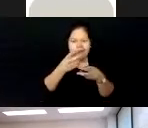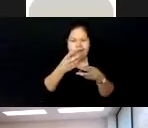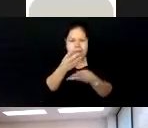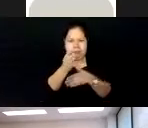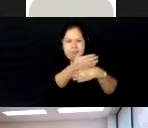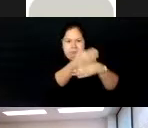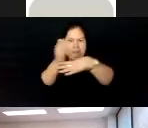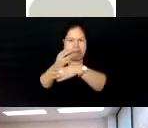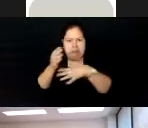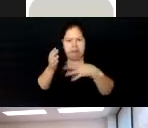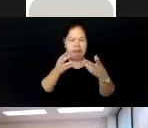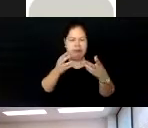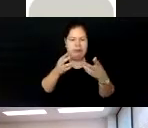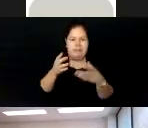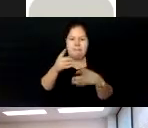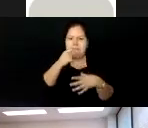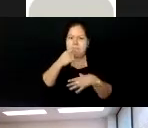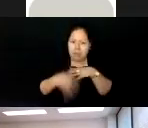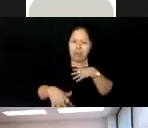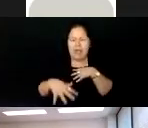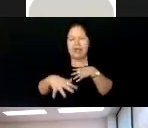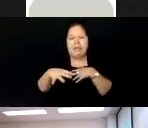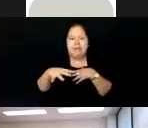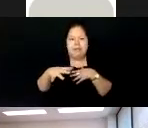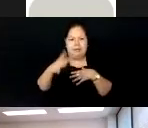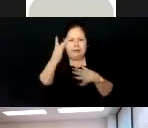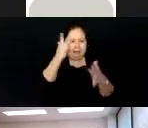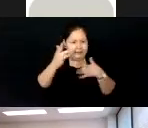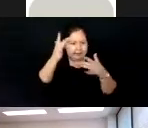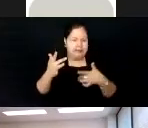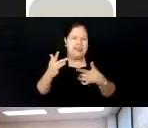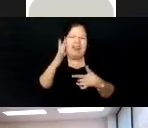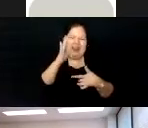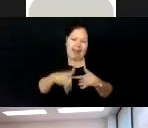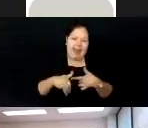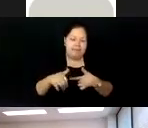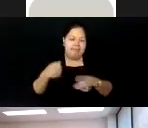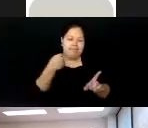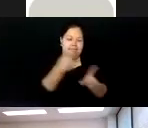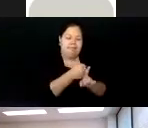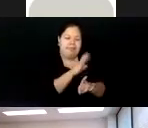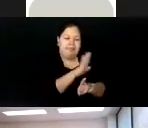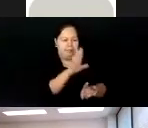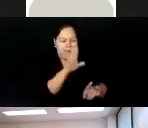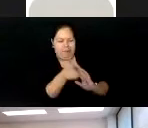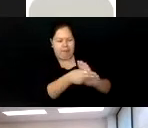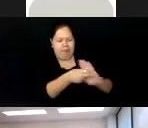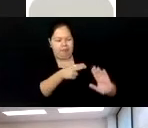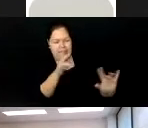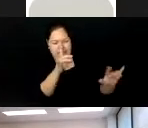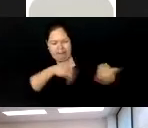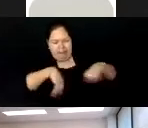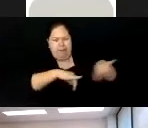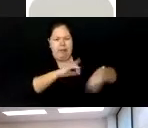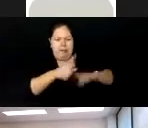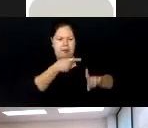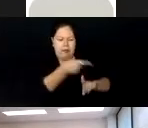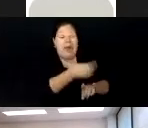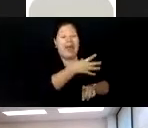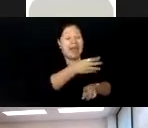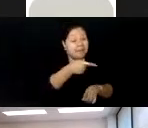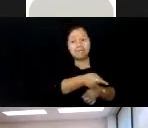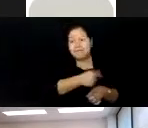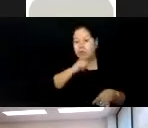such as violence, stigma and discrimination, and also a lack of trust in the healthcare system.